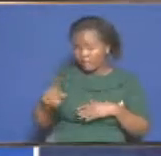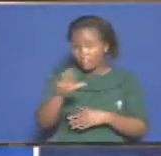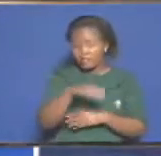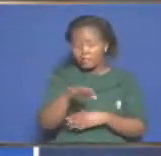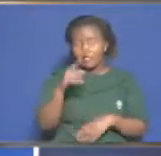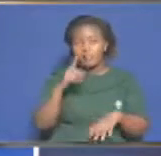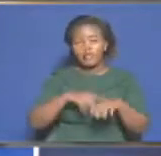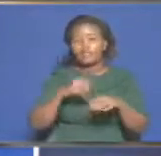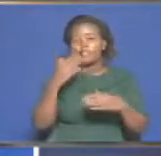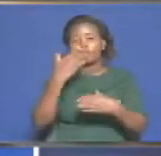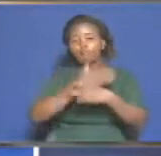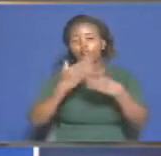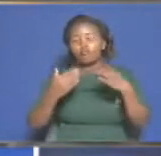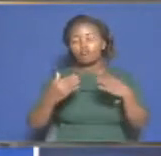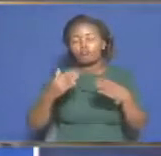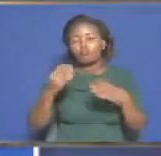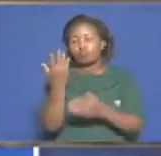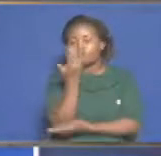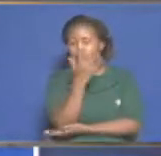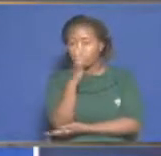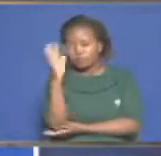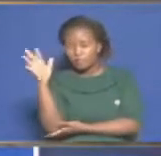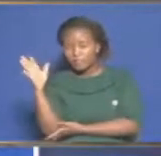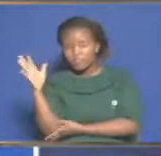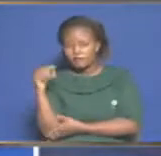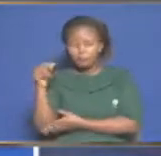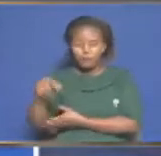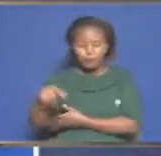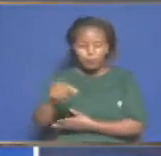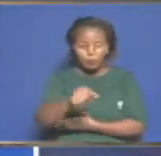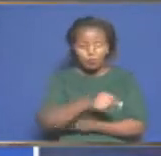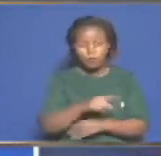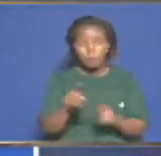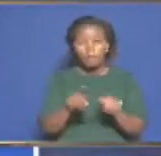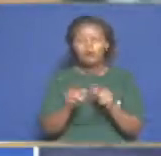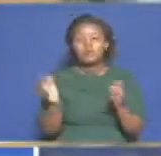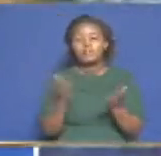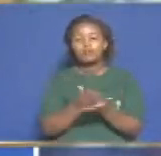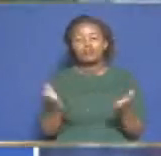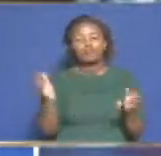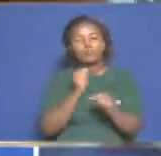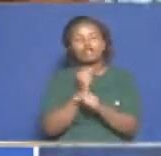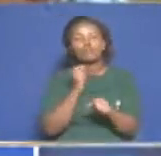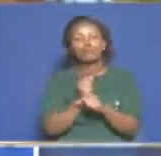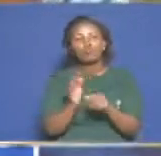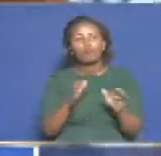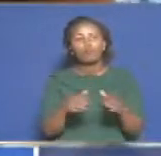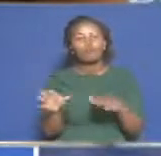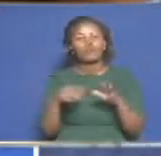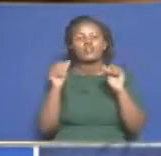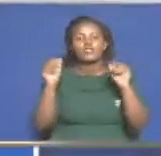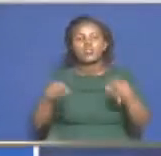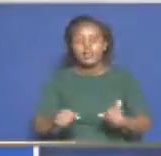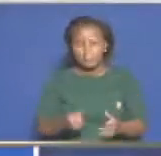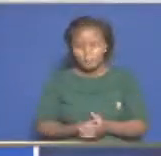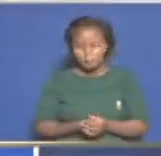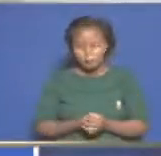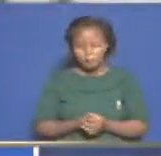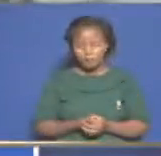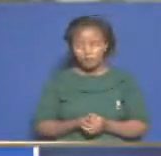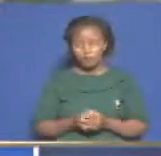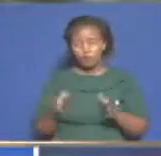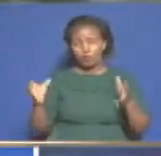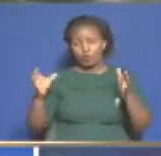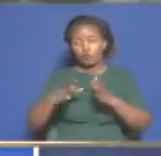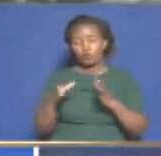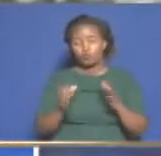unapendeza. Hata kwa watoto wetu baadaye wanaweza kupata job opportunity to this place. Led by Mwangea Savo Group organizer Herbert